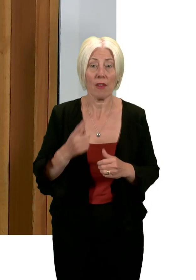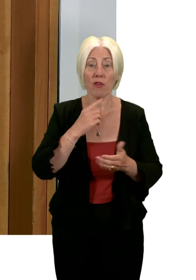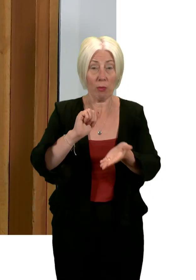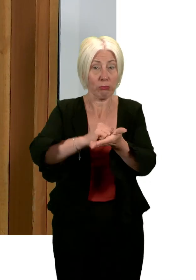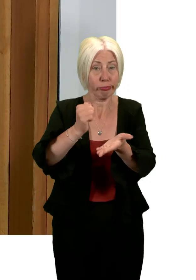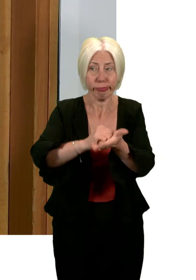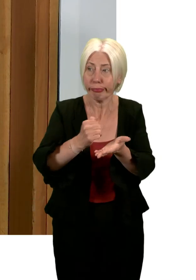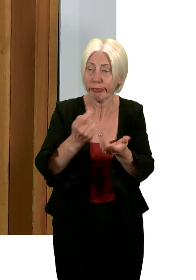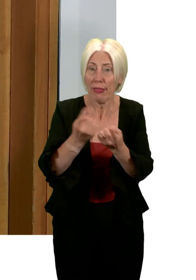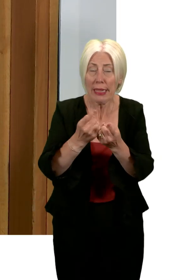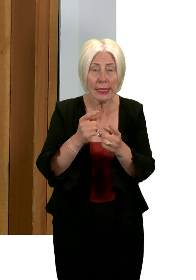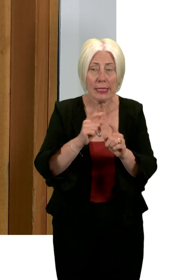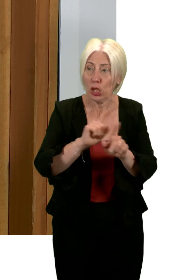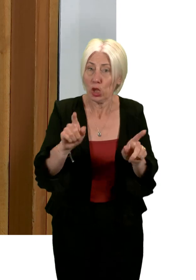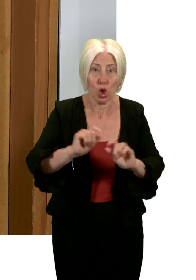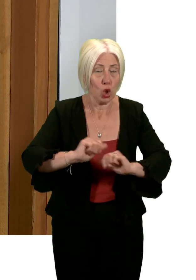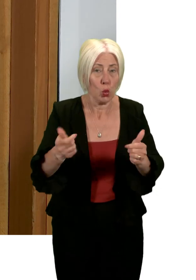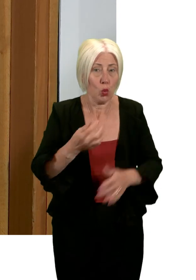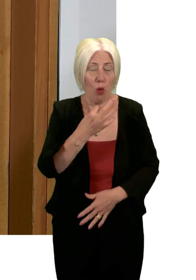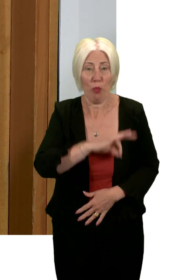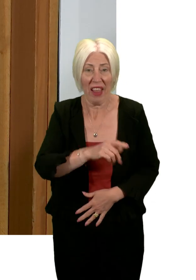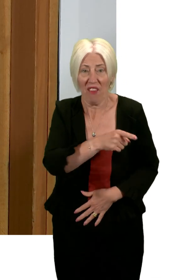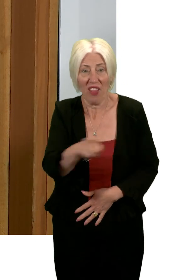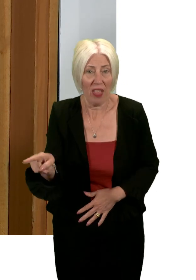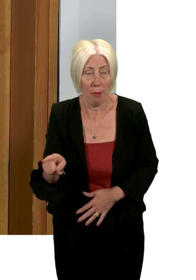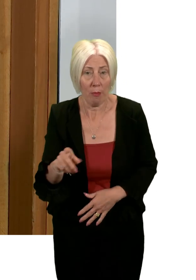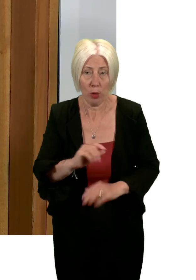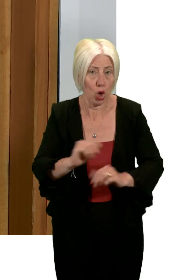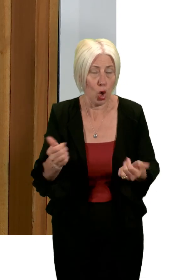advertising products that are not going to be beneficial to health in the long term. So